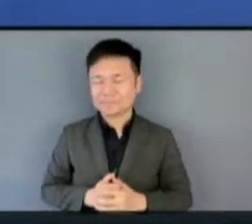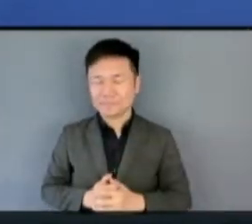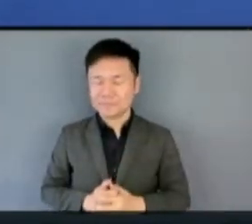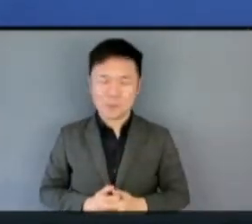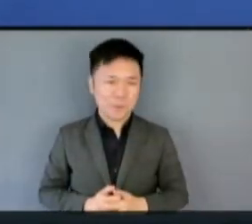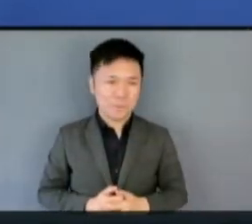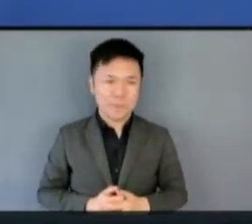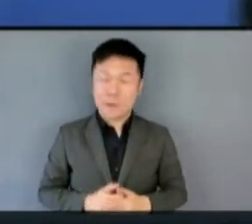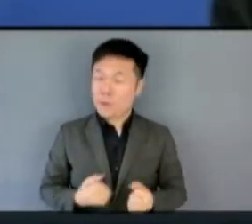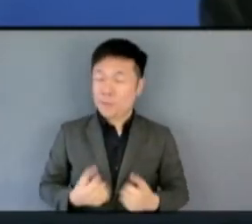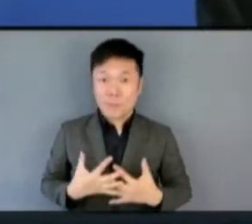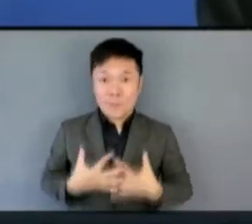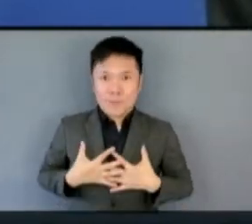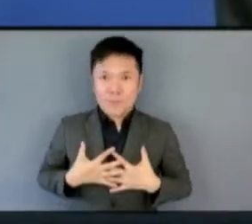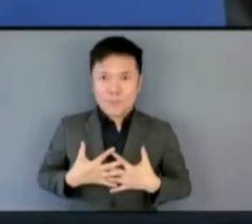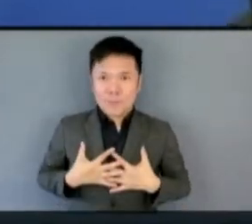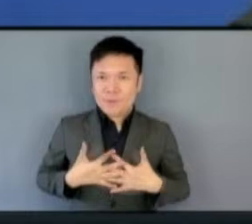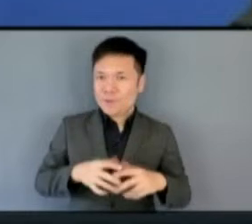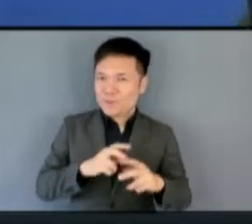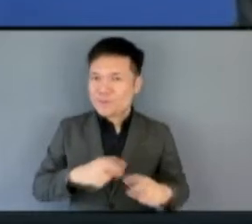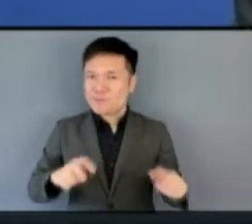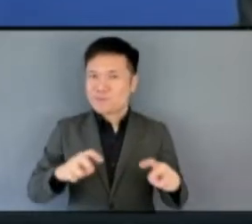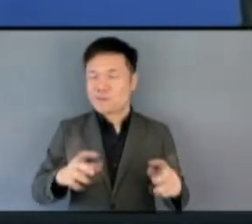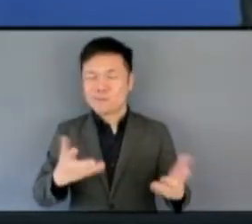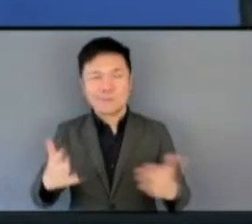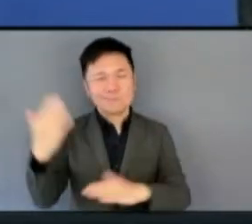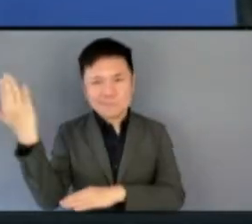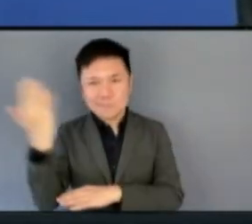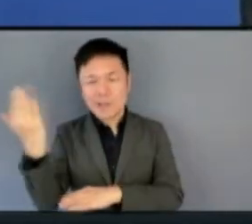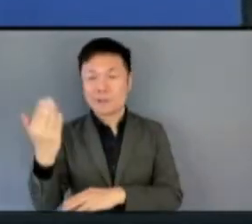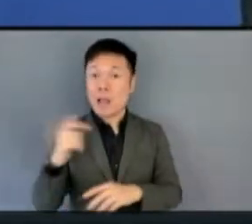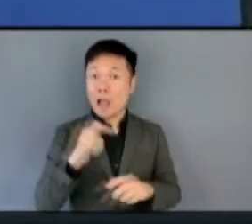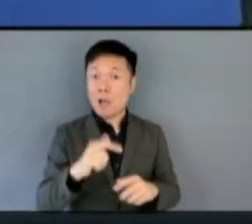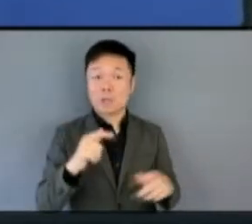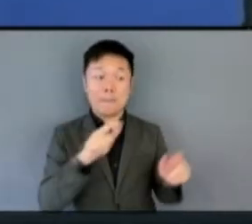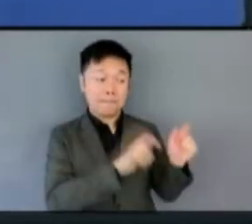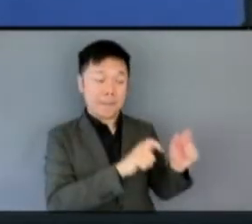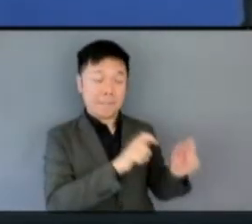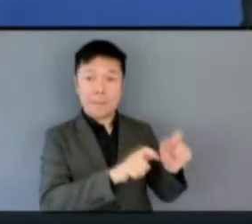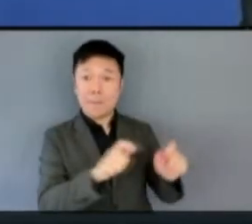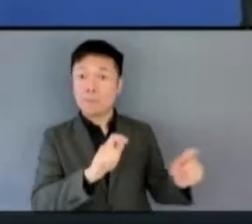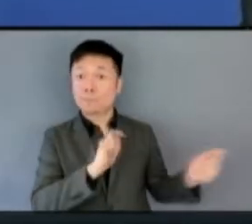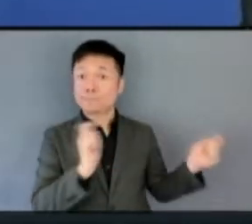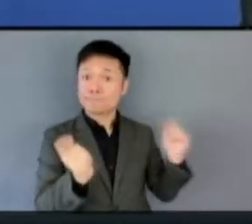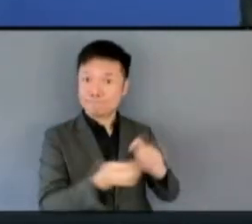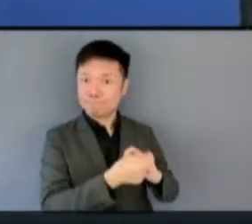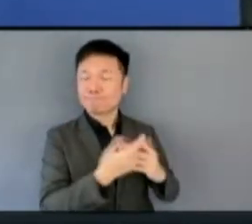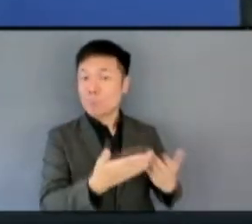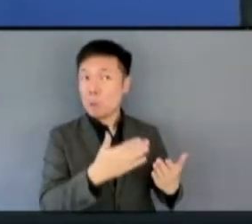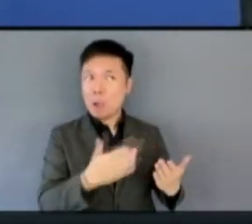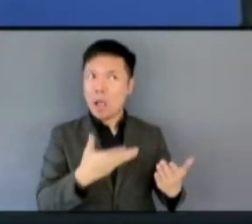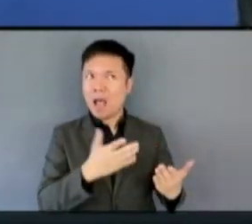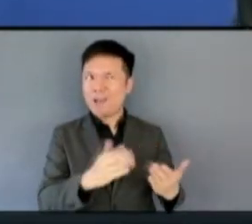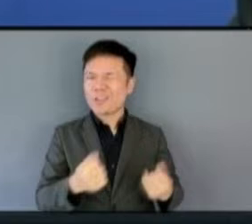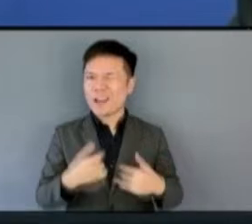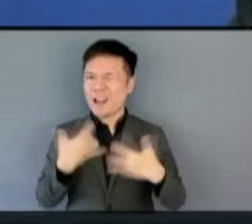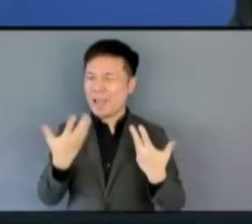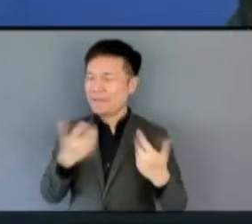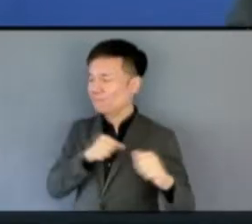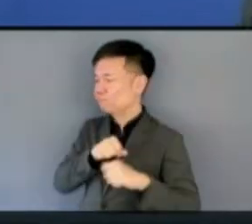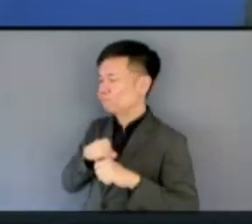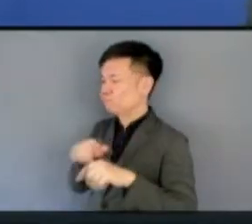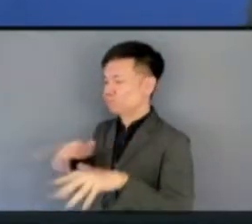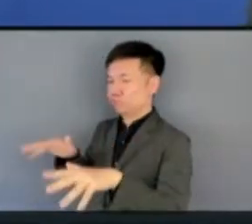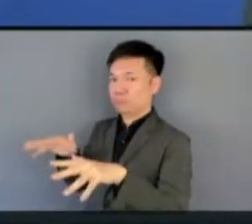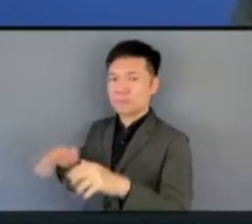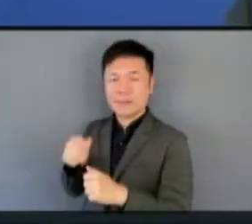invigorating panel discussions and for highlighting how demographic change is impacting all aspects of life in countries